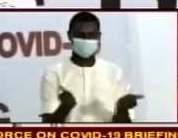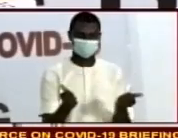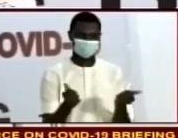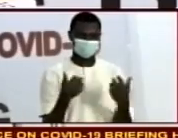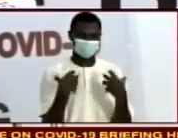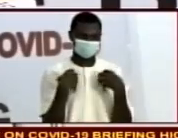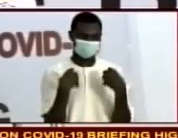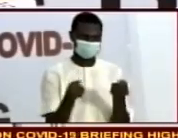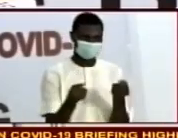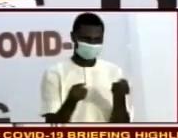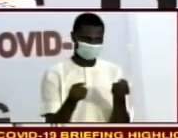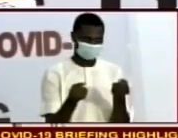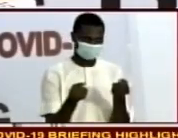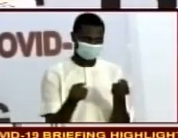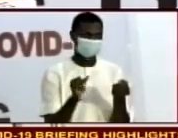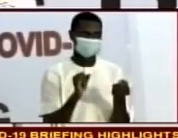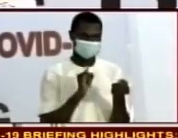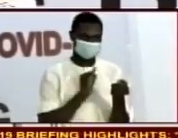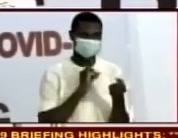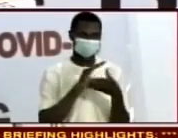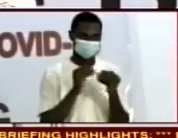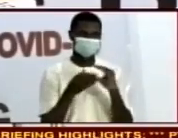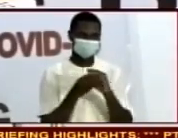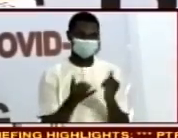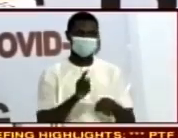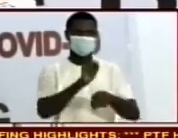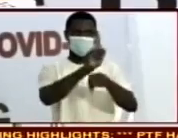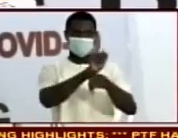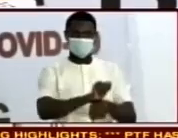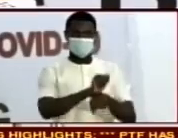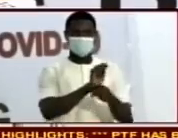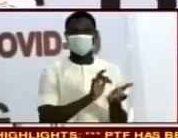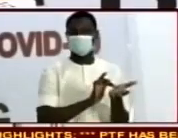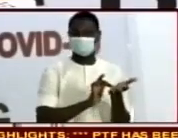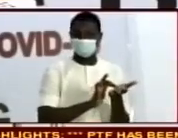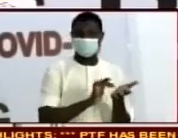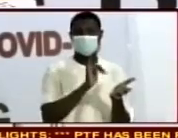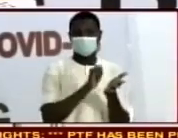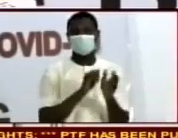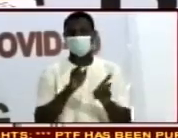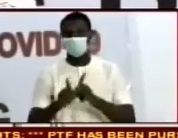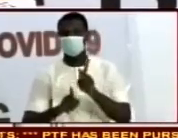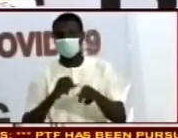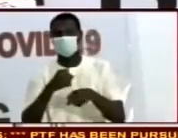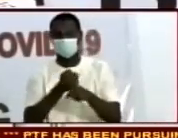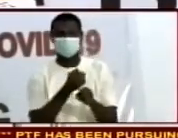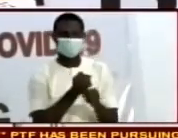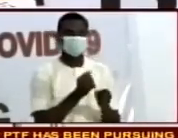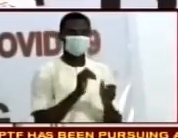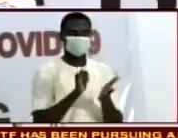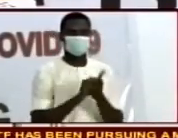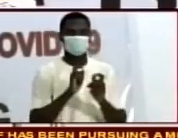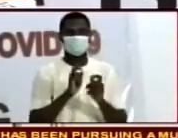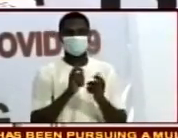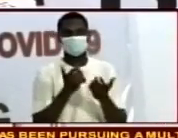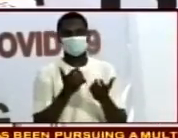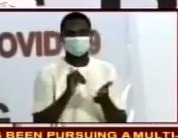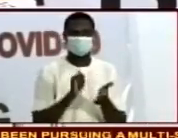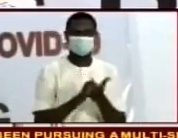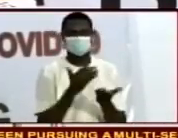contained in what I just said just now. The traditional medicines that have been given to us, or rather not given to us,